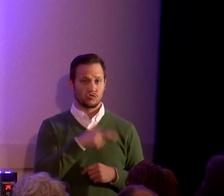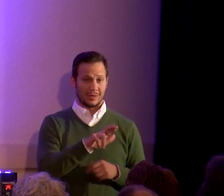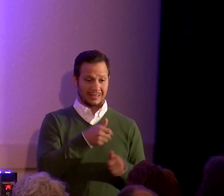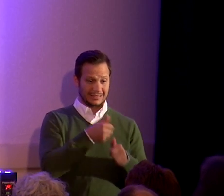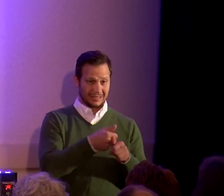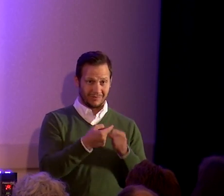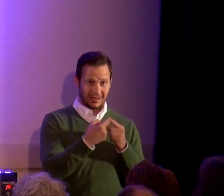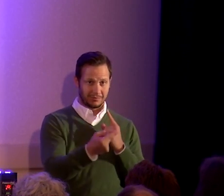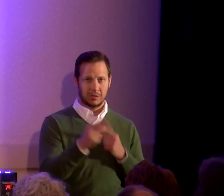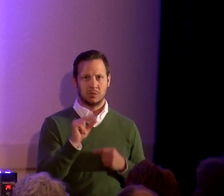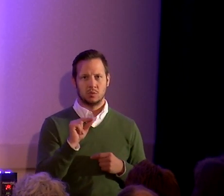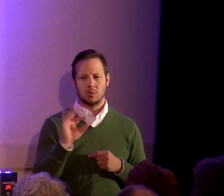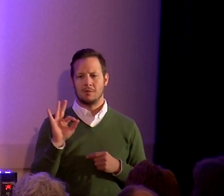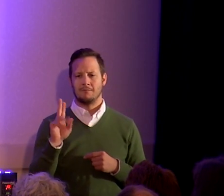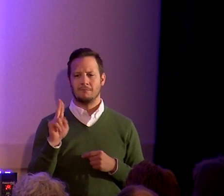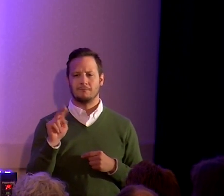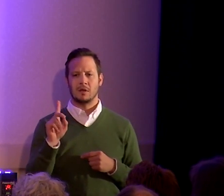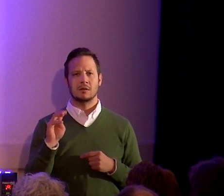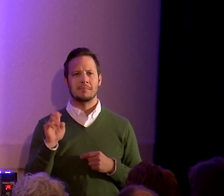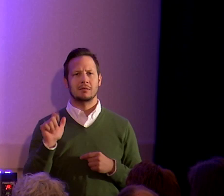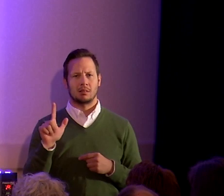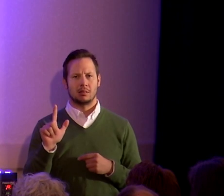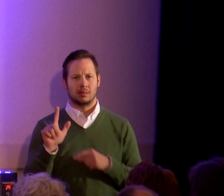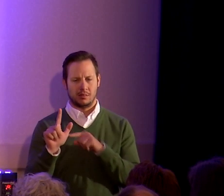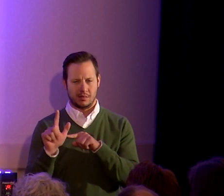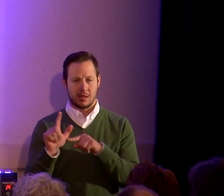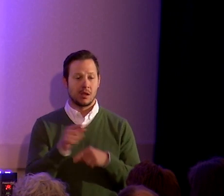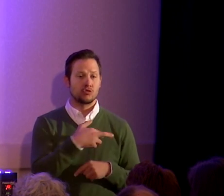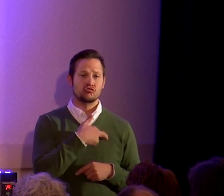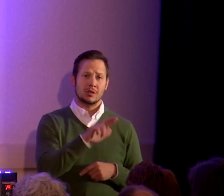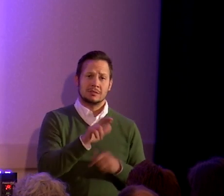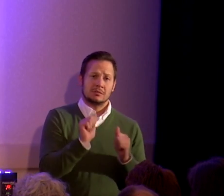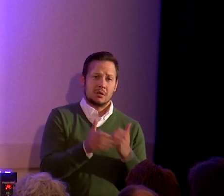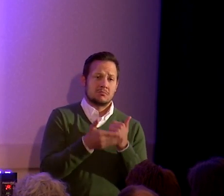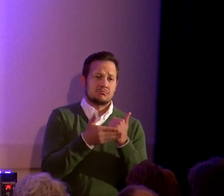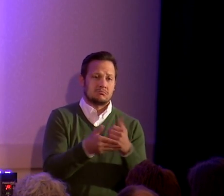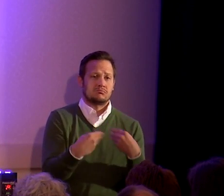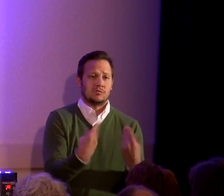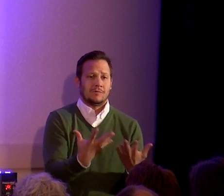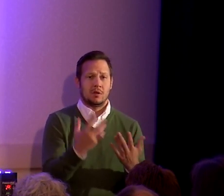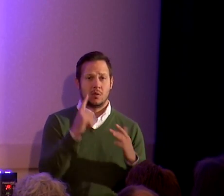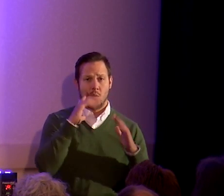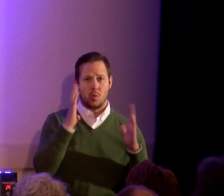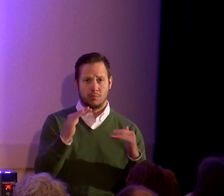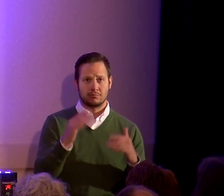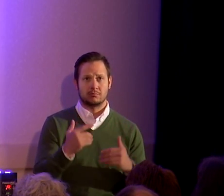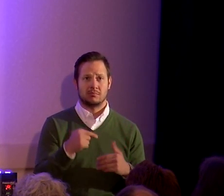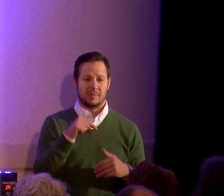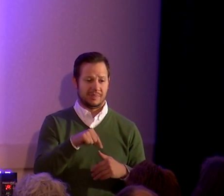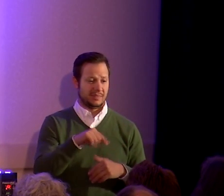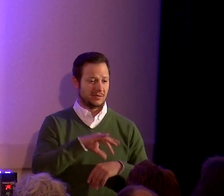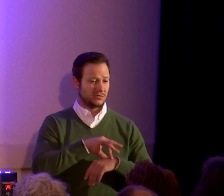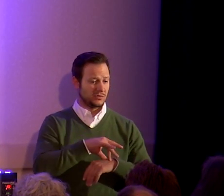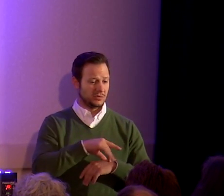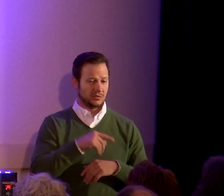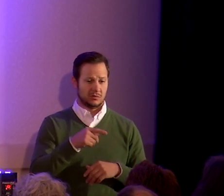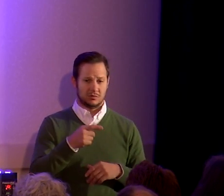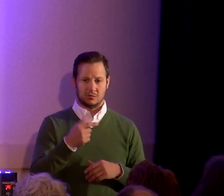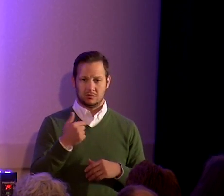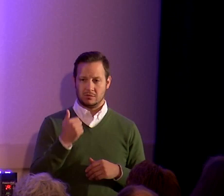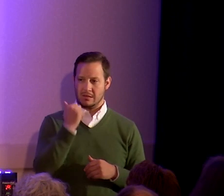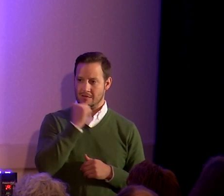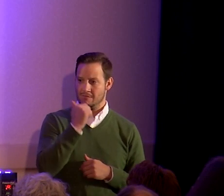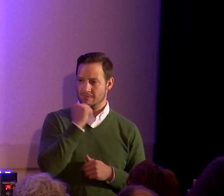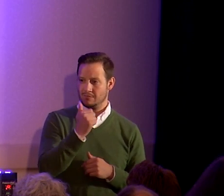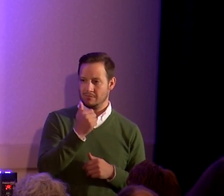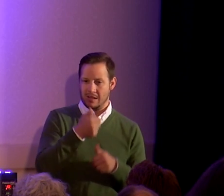enemy. Religion can be very helpful to a lot of people because, to be frank, we are in a cold, uncaring universe that is trying to kill us at every